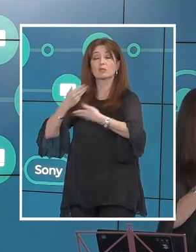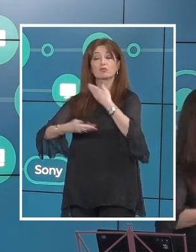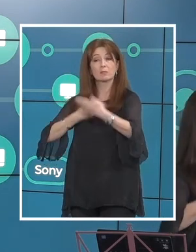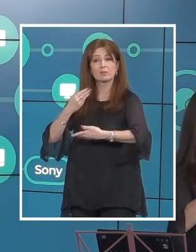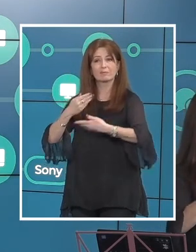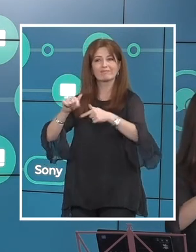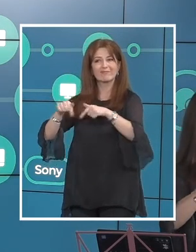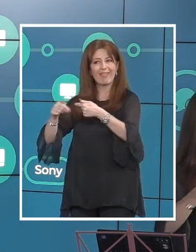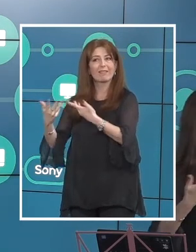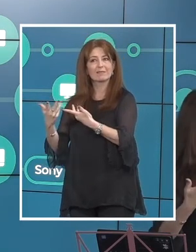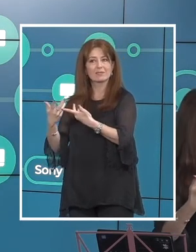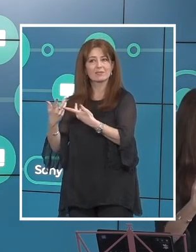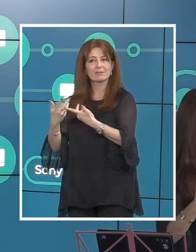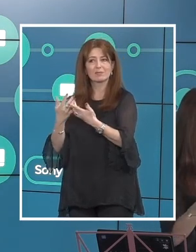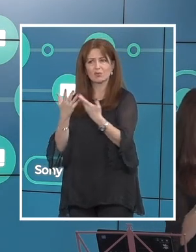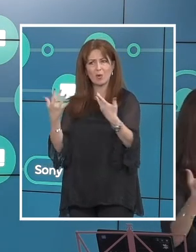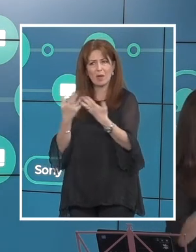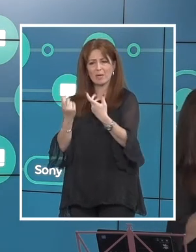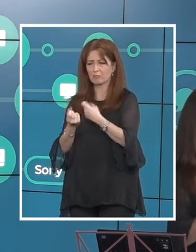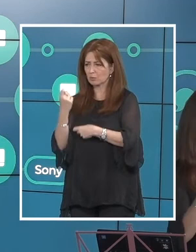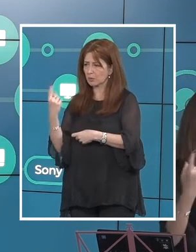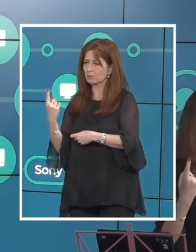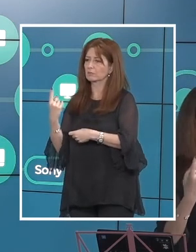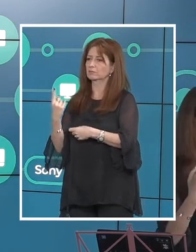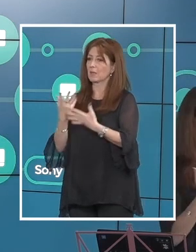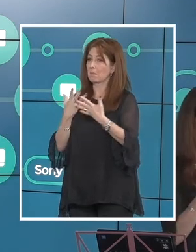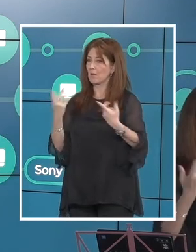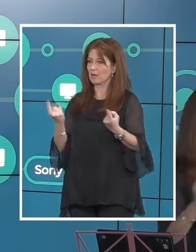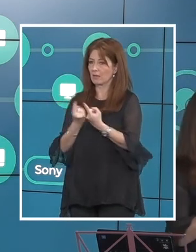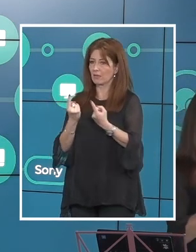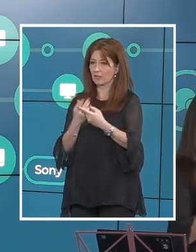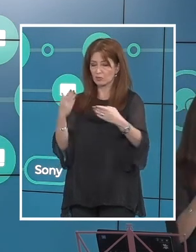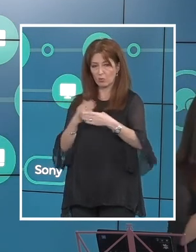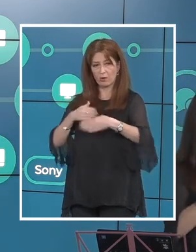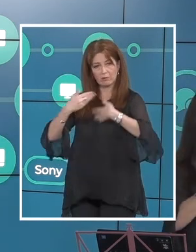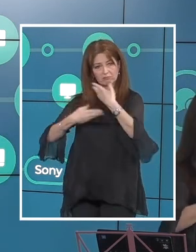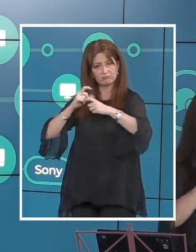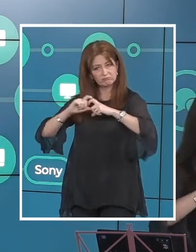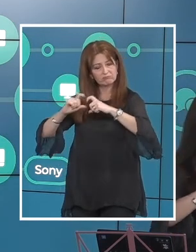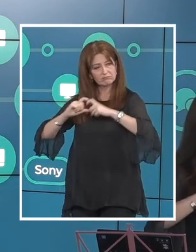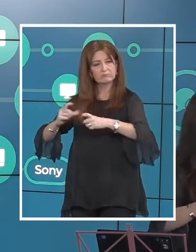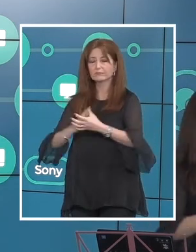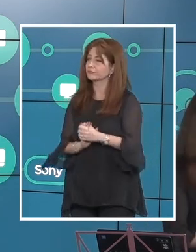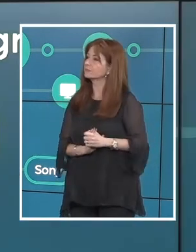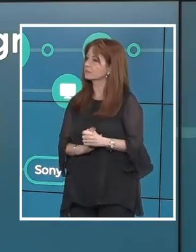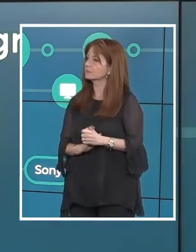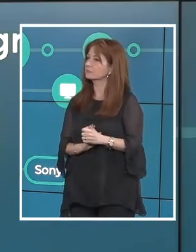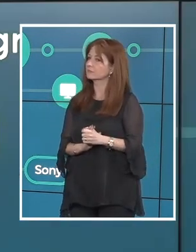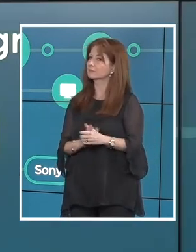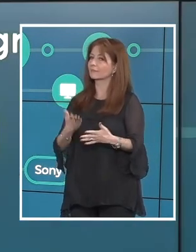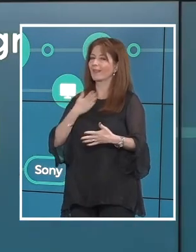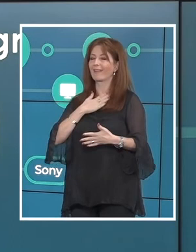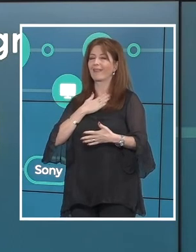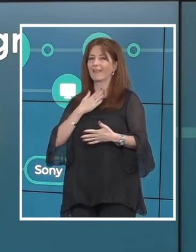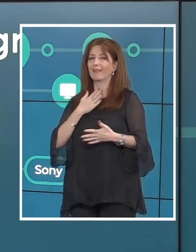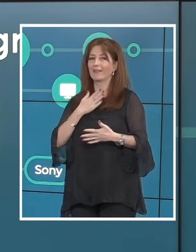Yeah. How many of those things come up all the time? Are those the big things that you're working on all the time in terms of the team? I think that's why we look to have partners across